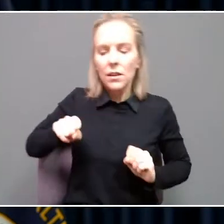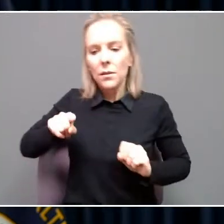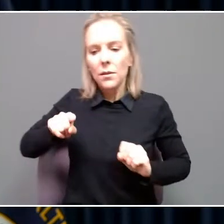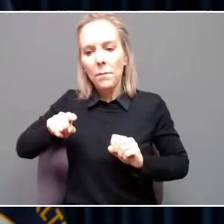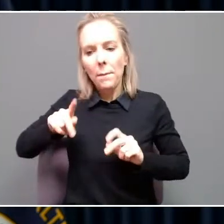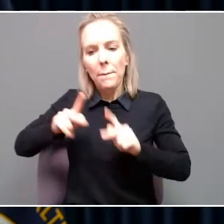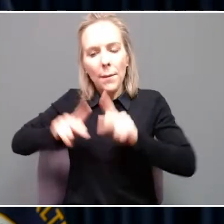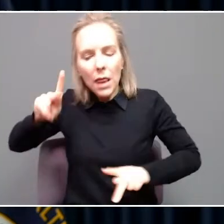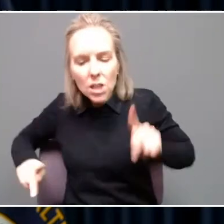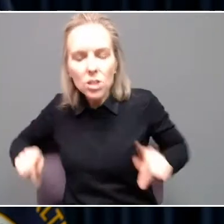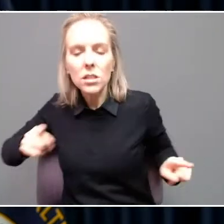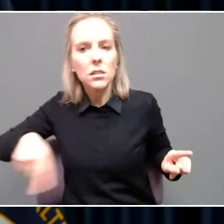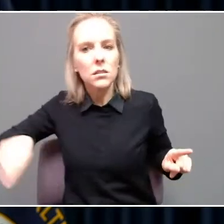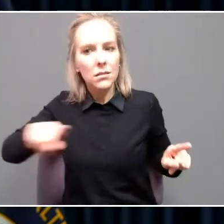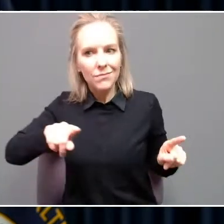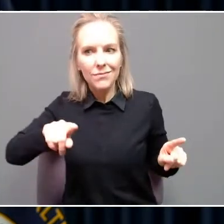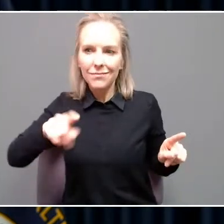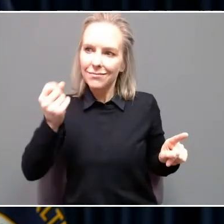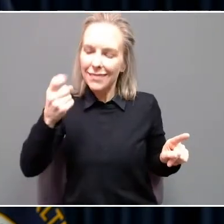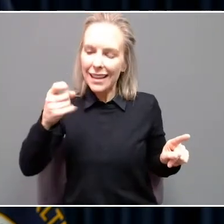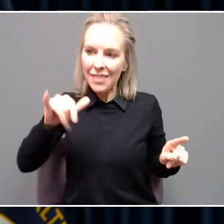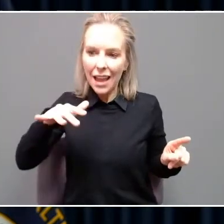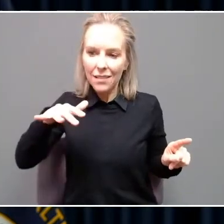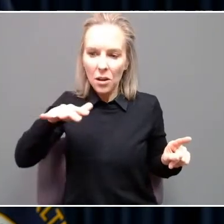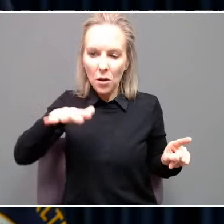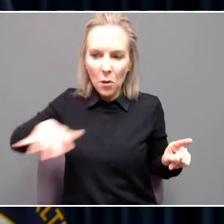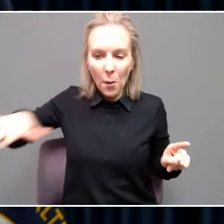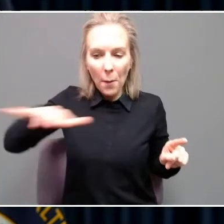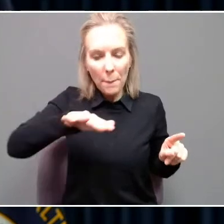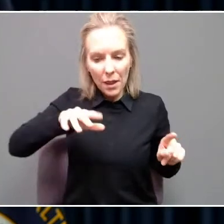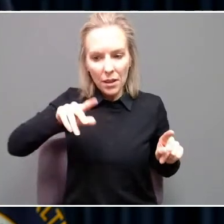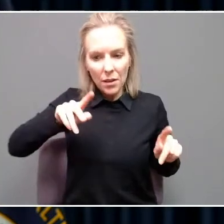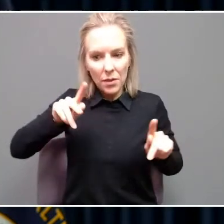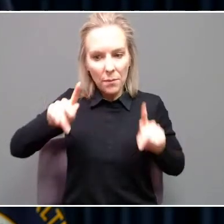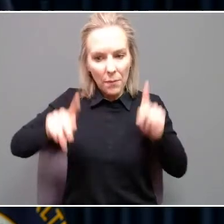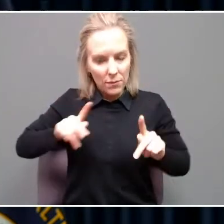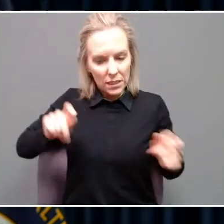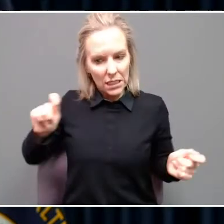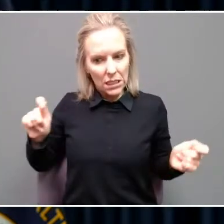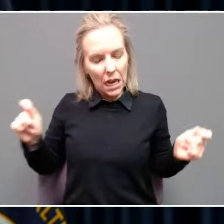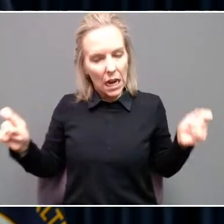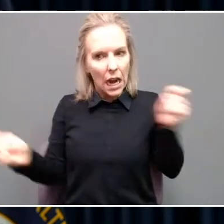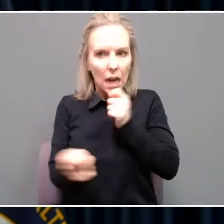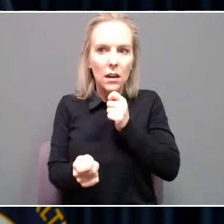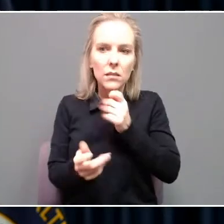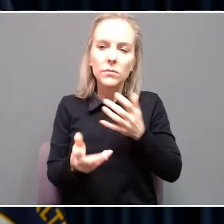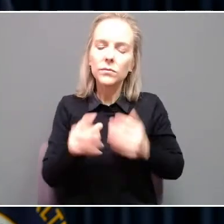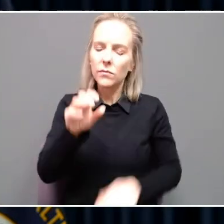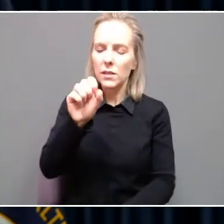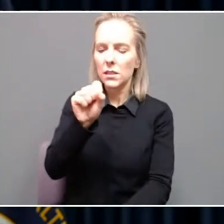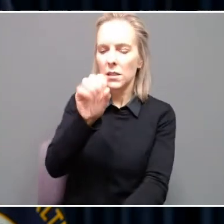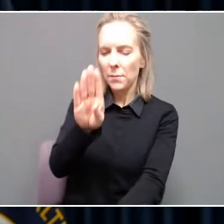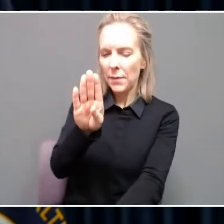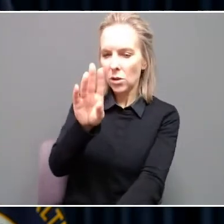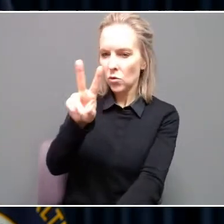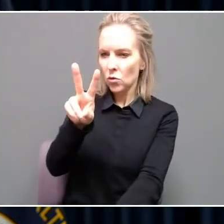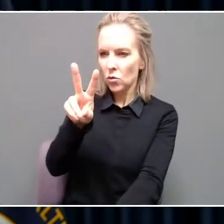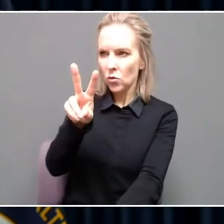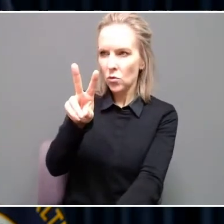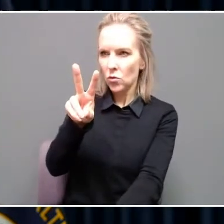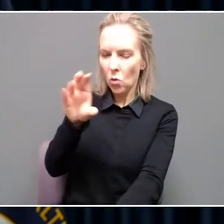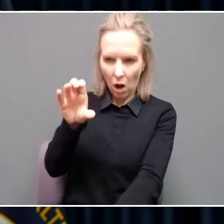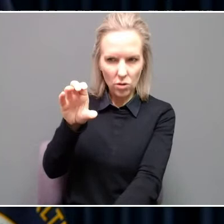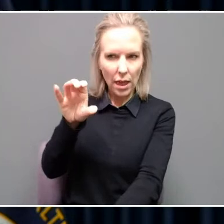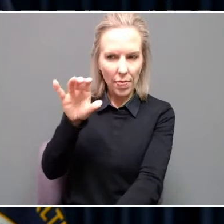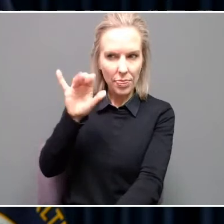certainly changed over time, in part for good reasons. There was a Senate Bill 200, I believe it was,